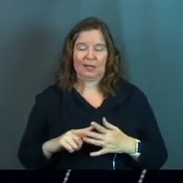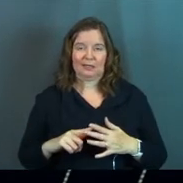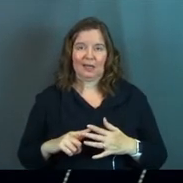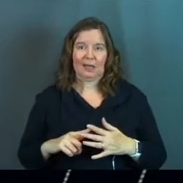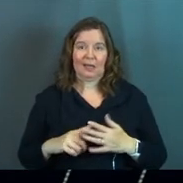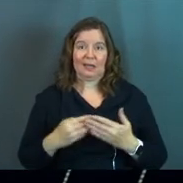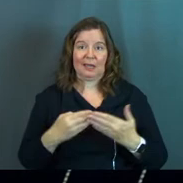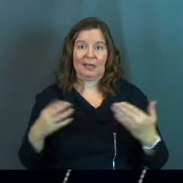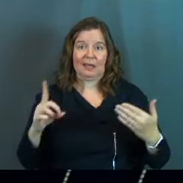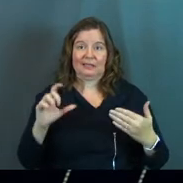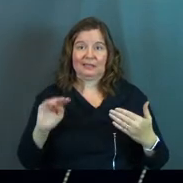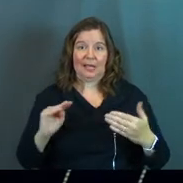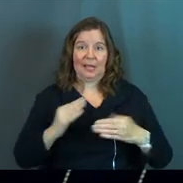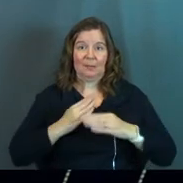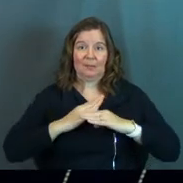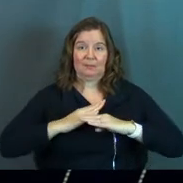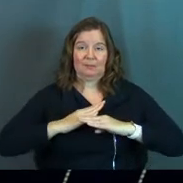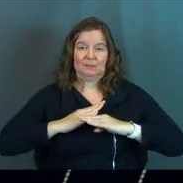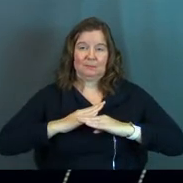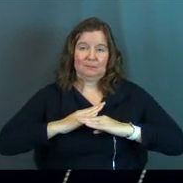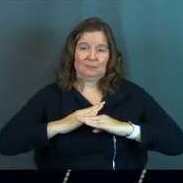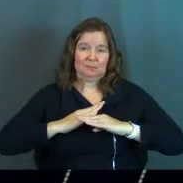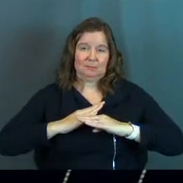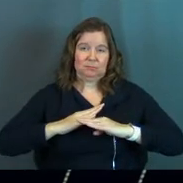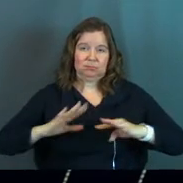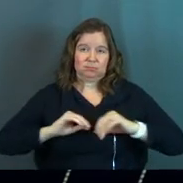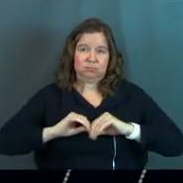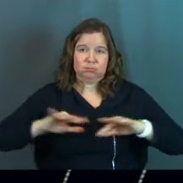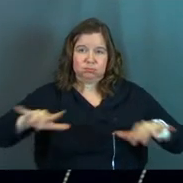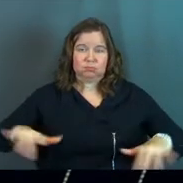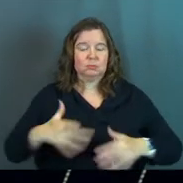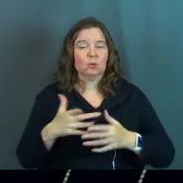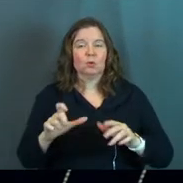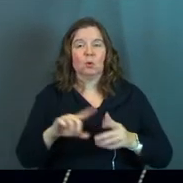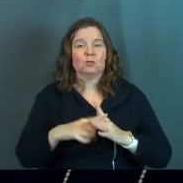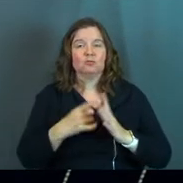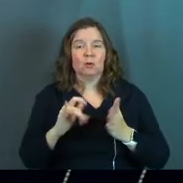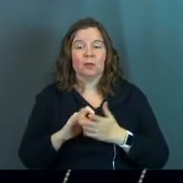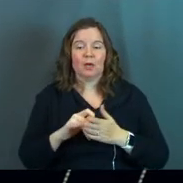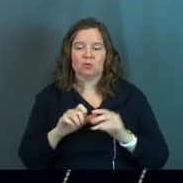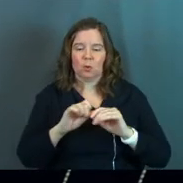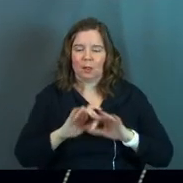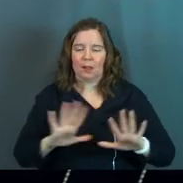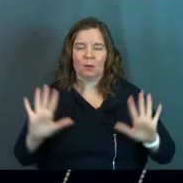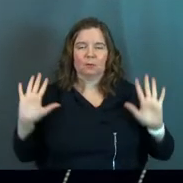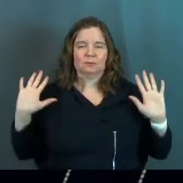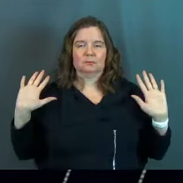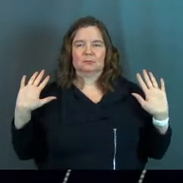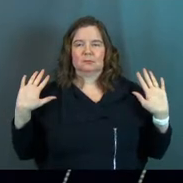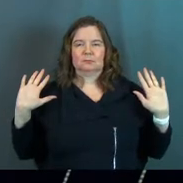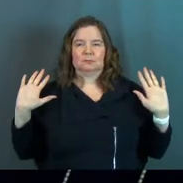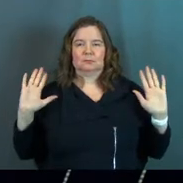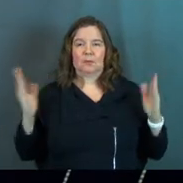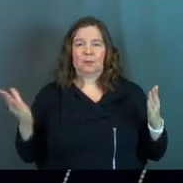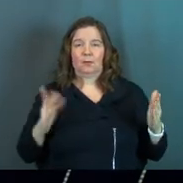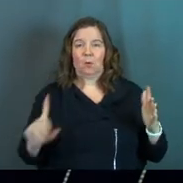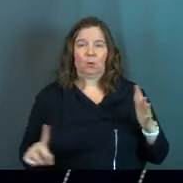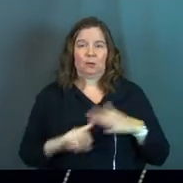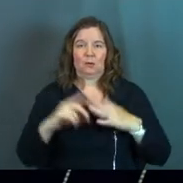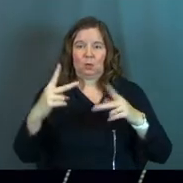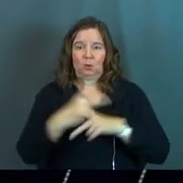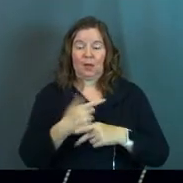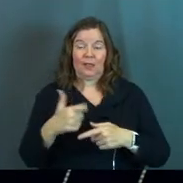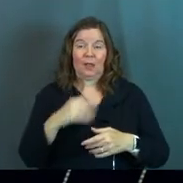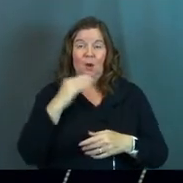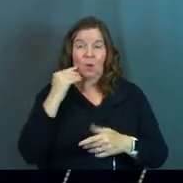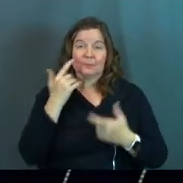breaching a dam. It's like you don't even want to get this started. So drop the matter before a dispute brings out. In our homes, this is just so,